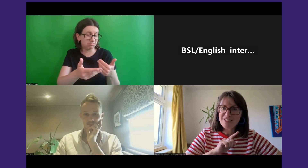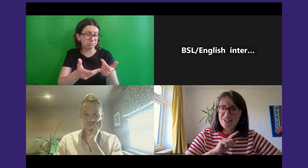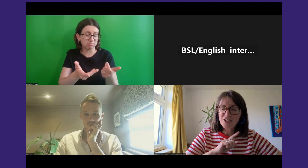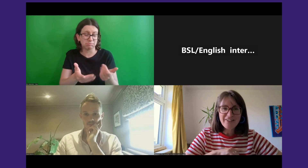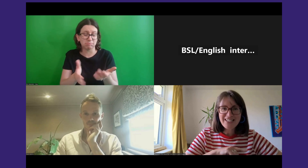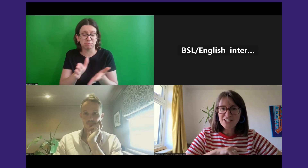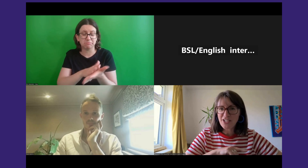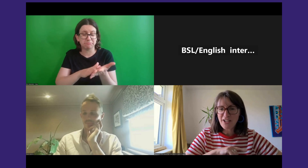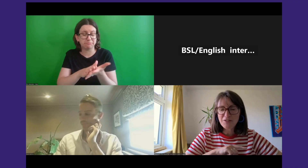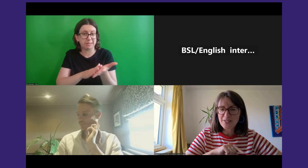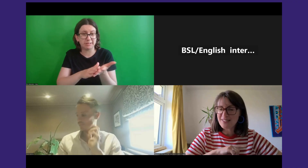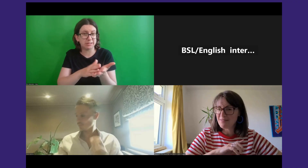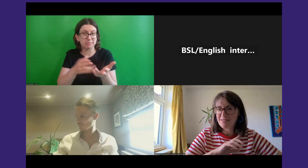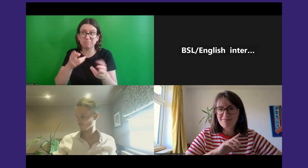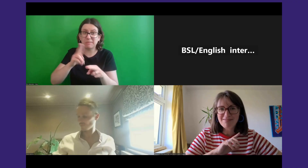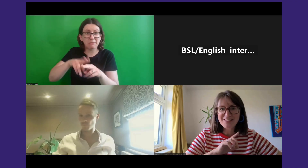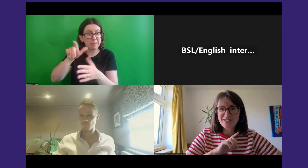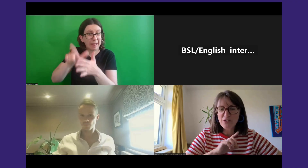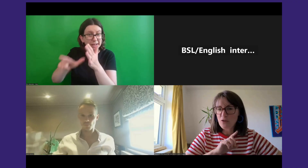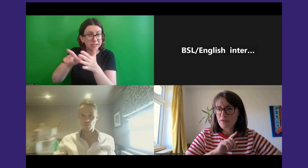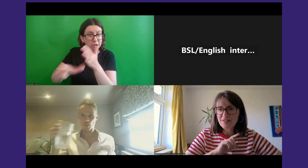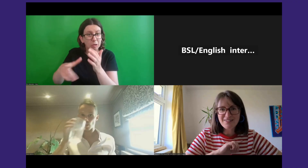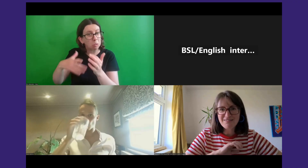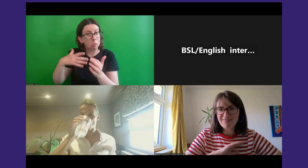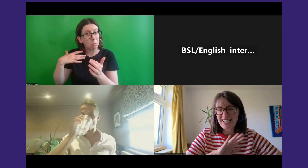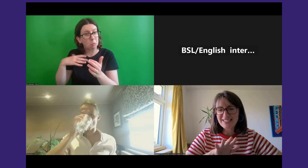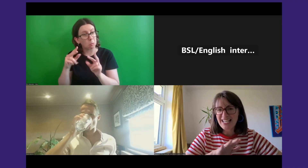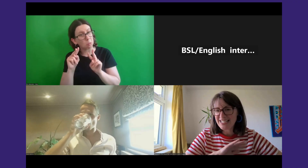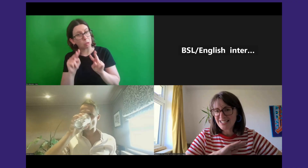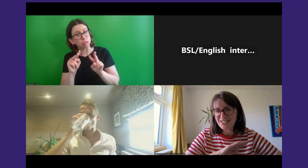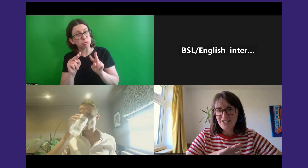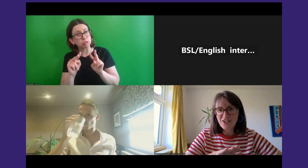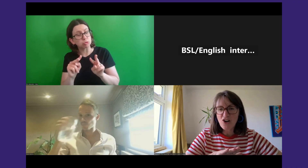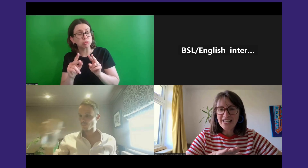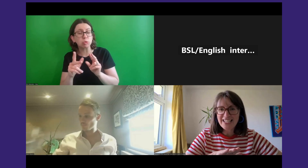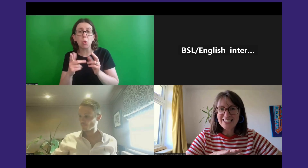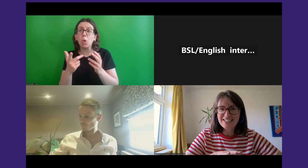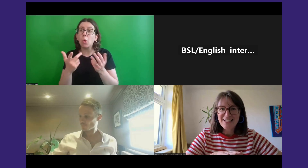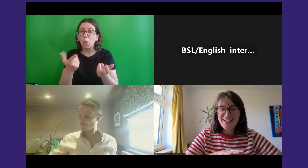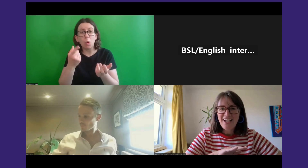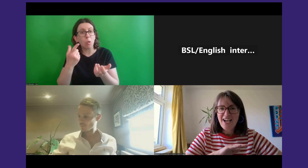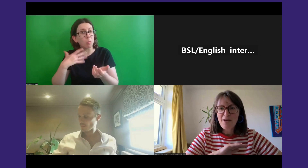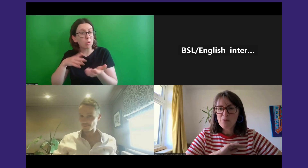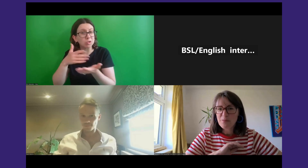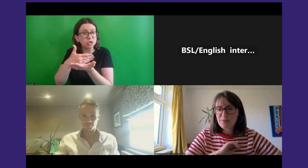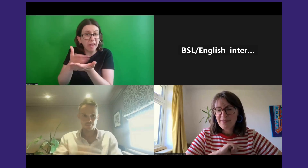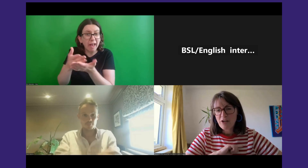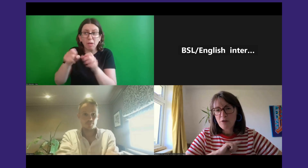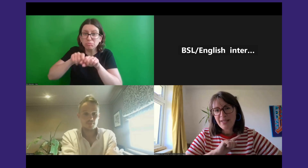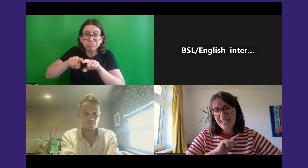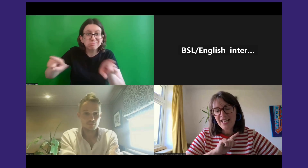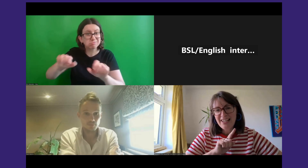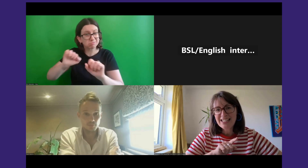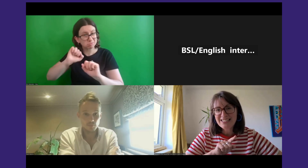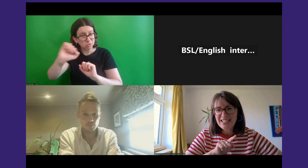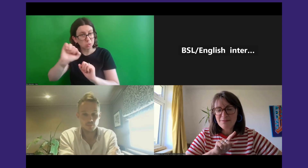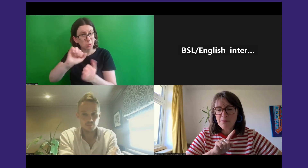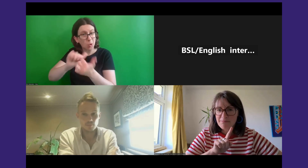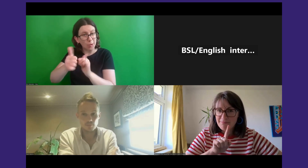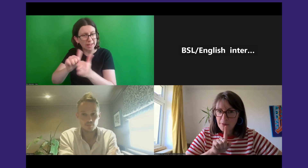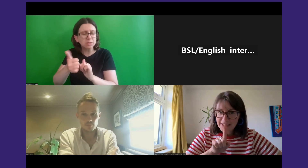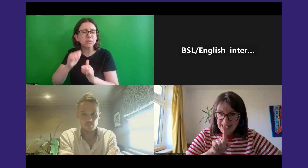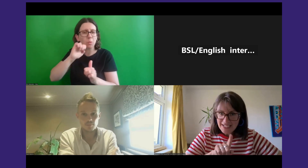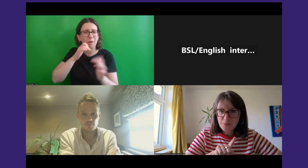to look at the session afterwards or cascade it to colleagues, there'll be a link